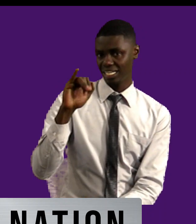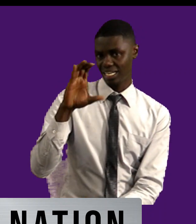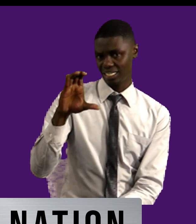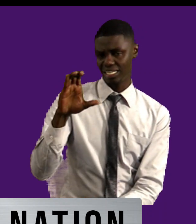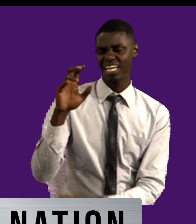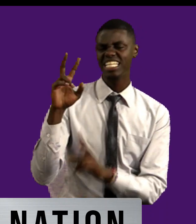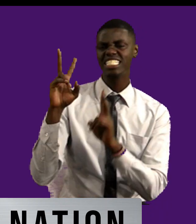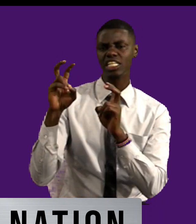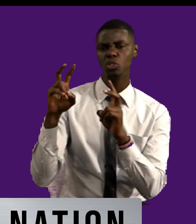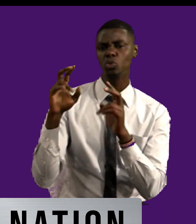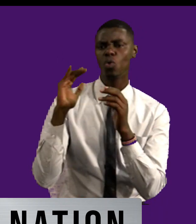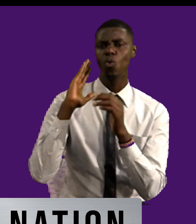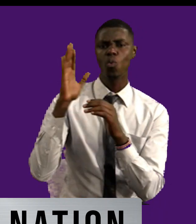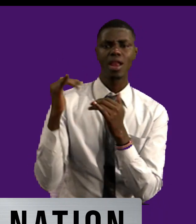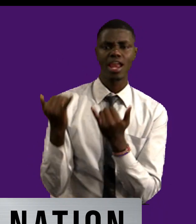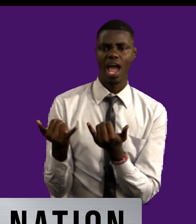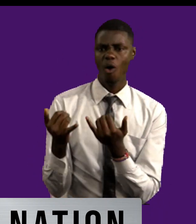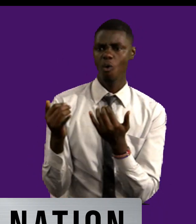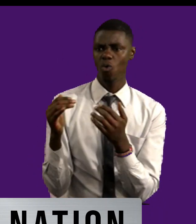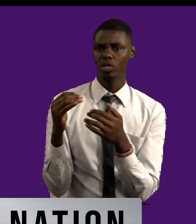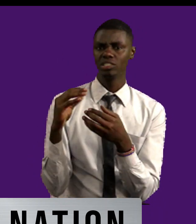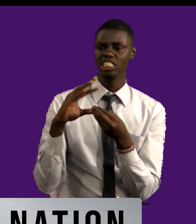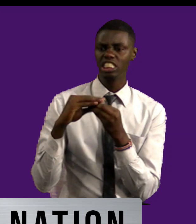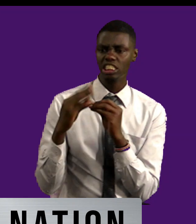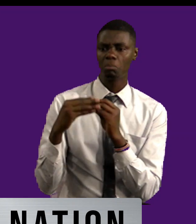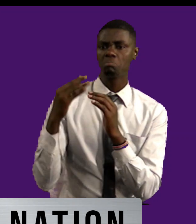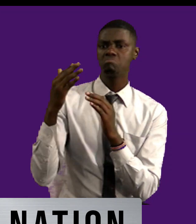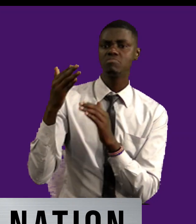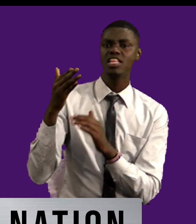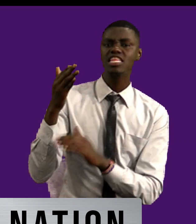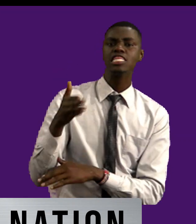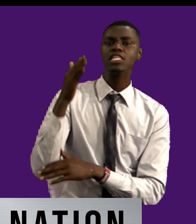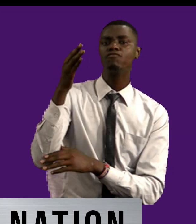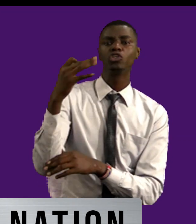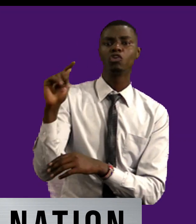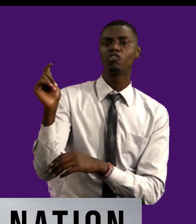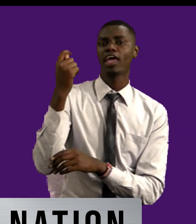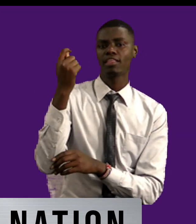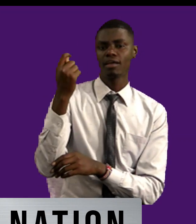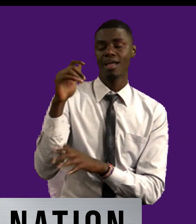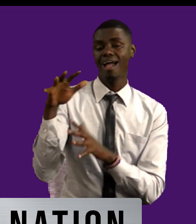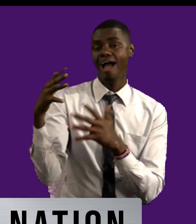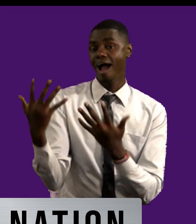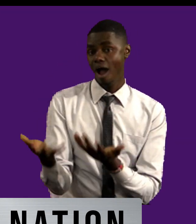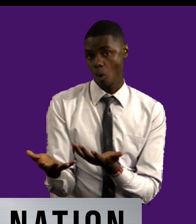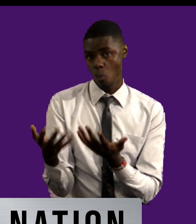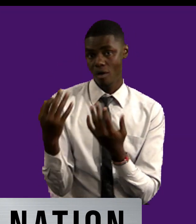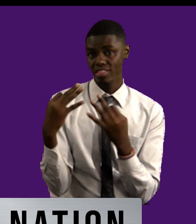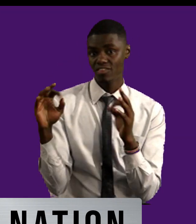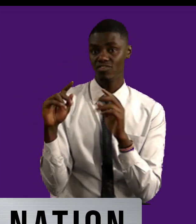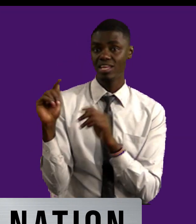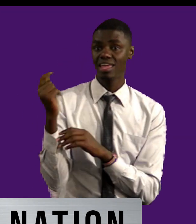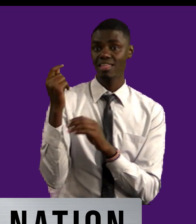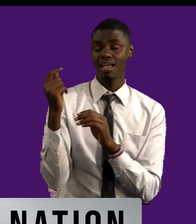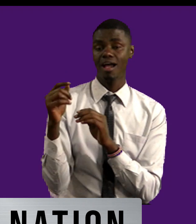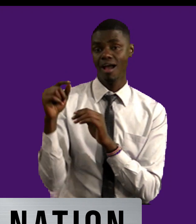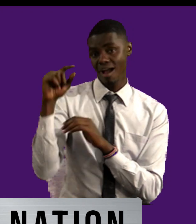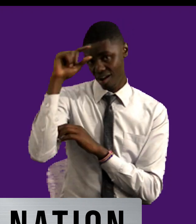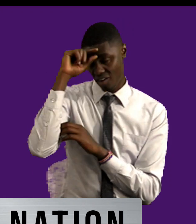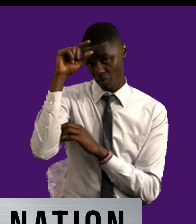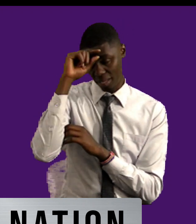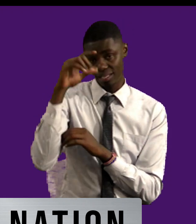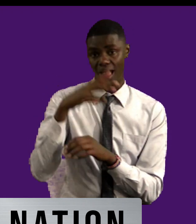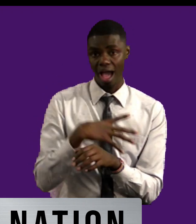that will now shape the future of Kenya, how the Free Kenya government